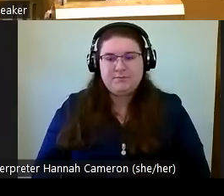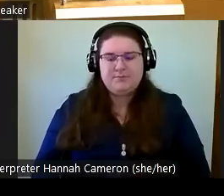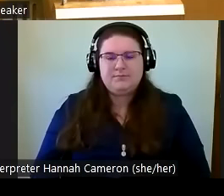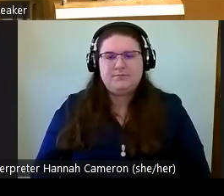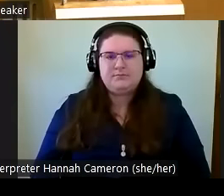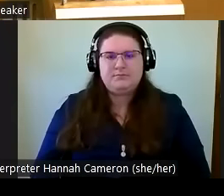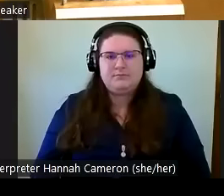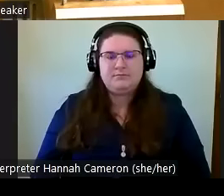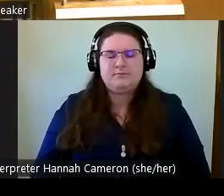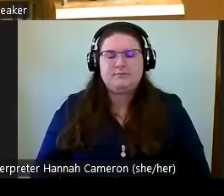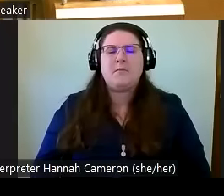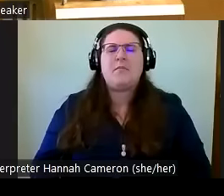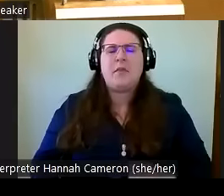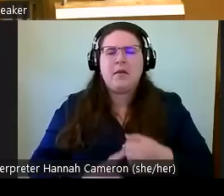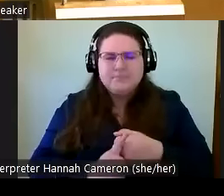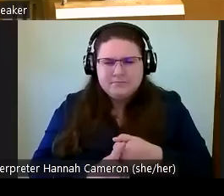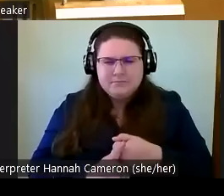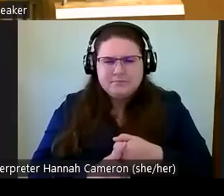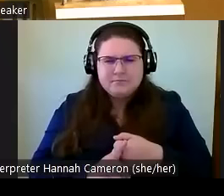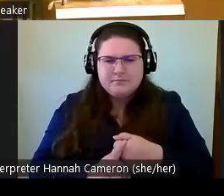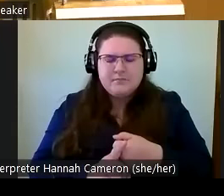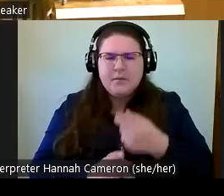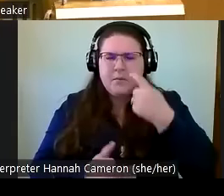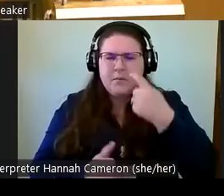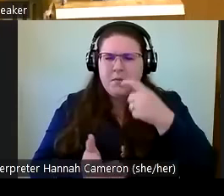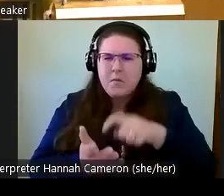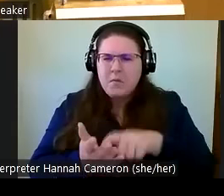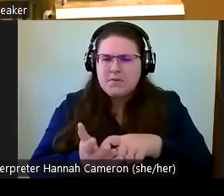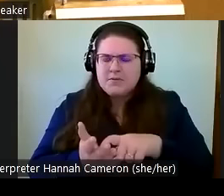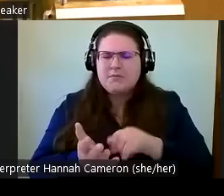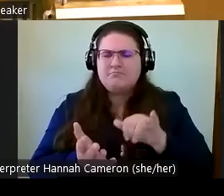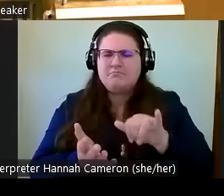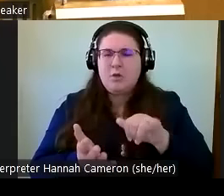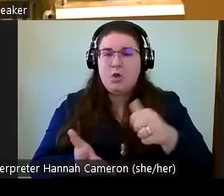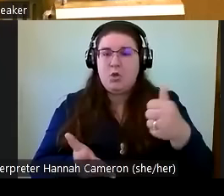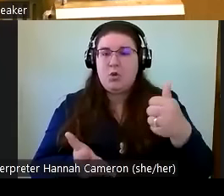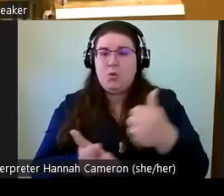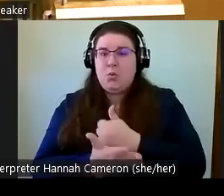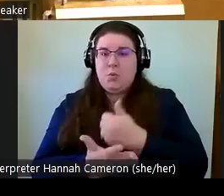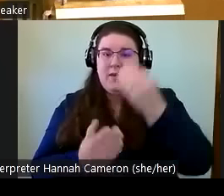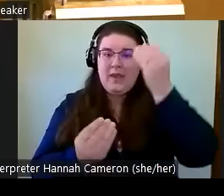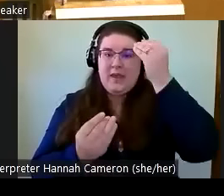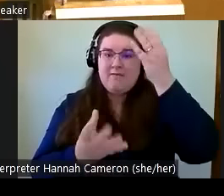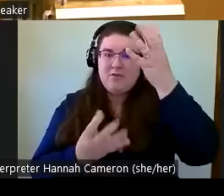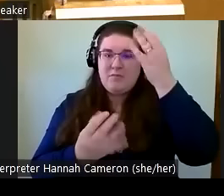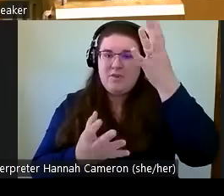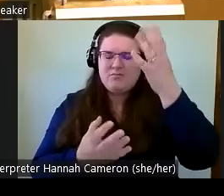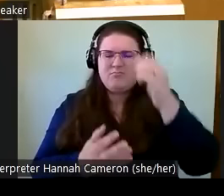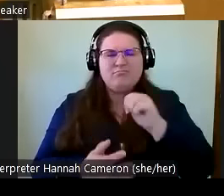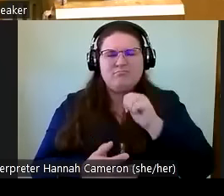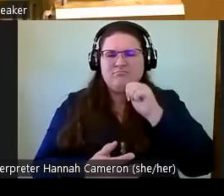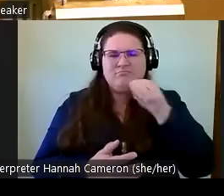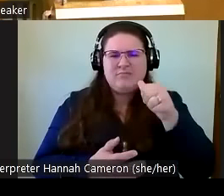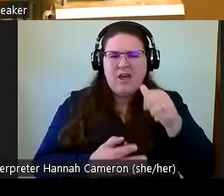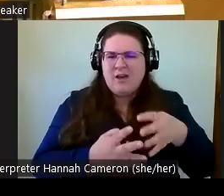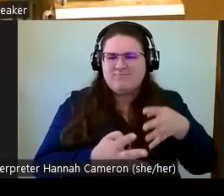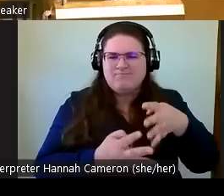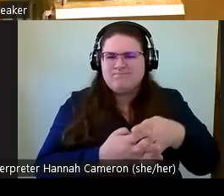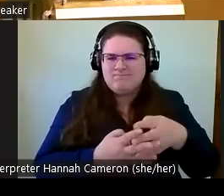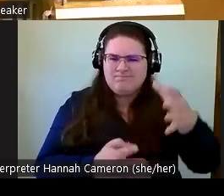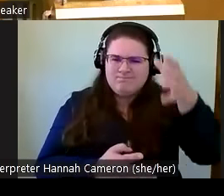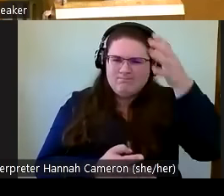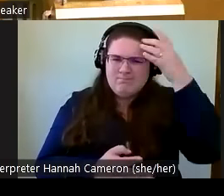But I noticed that I was simply not encoding new information in the way that I always had.